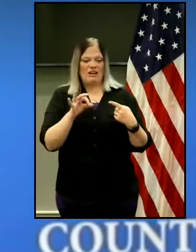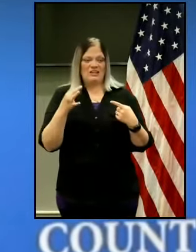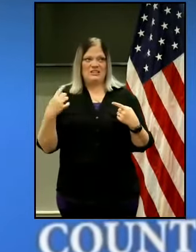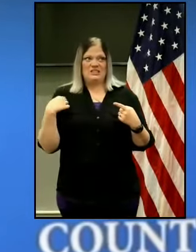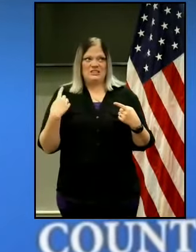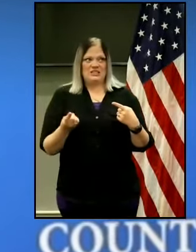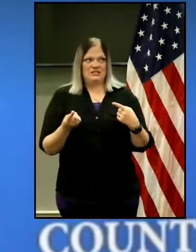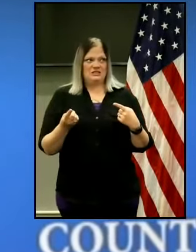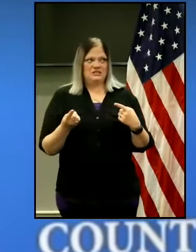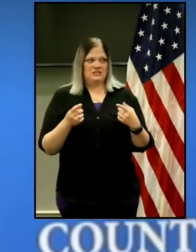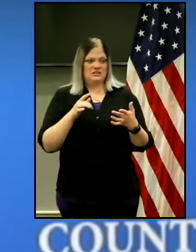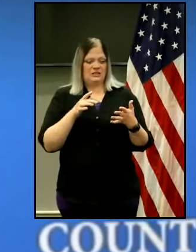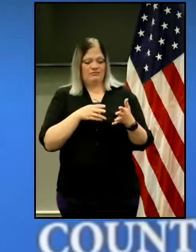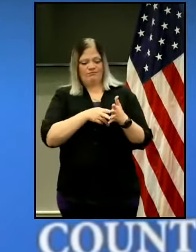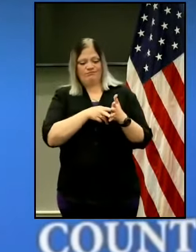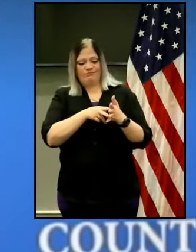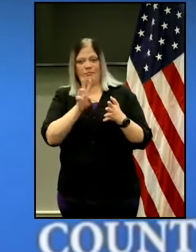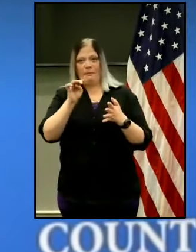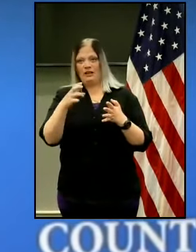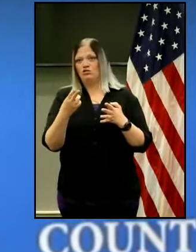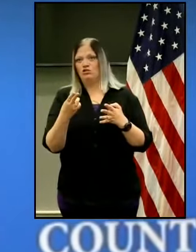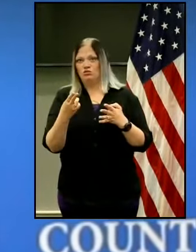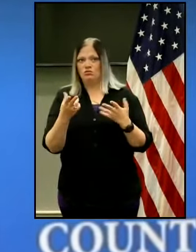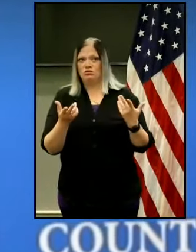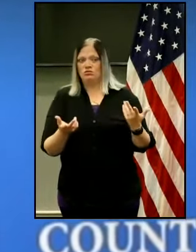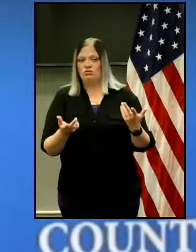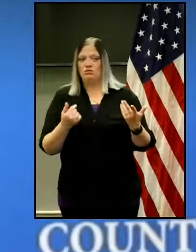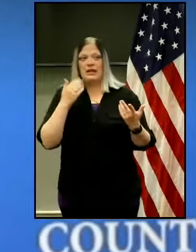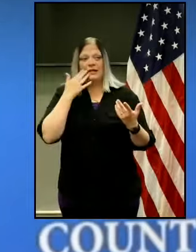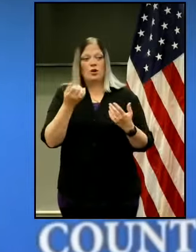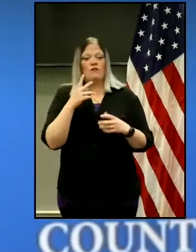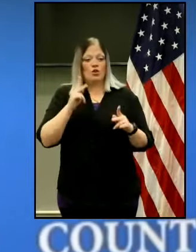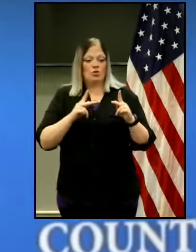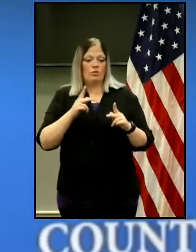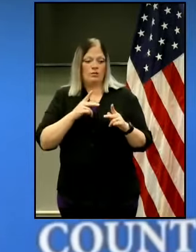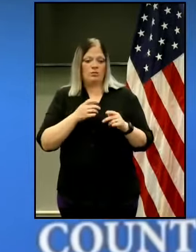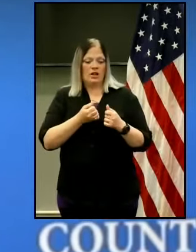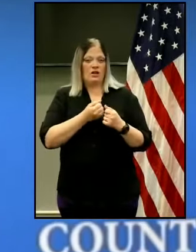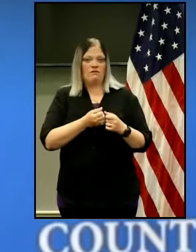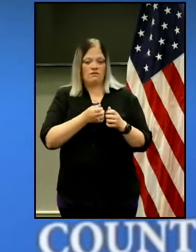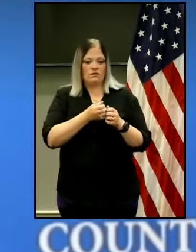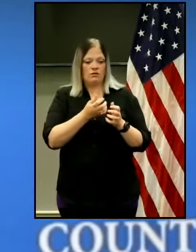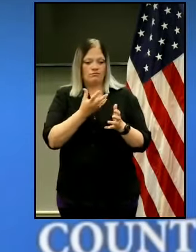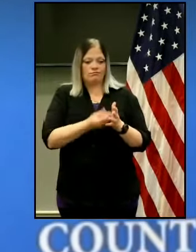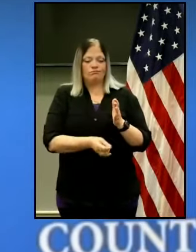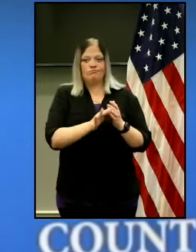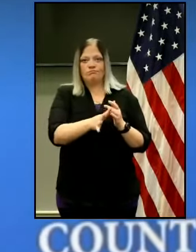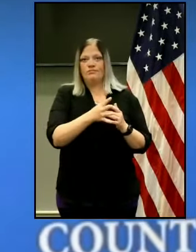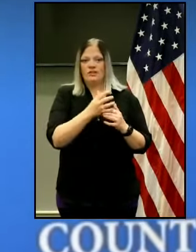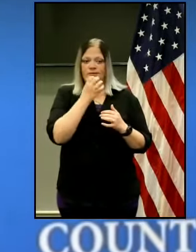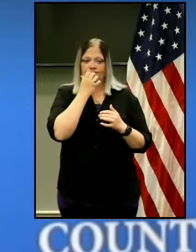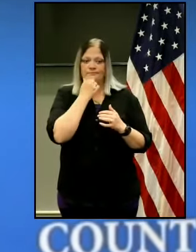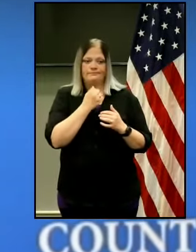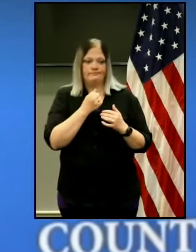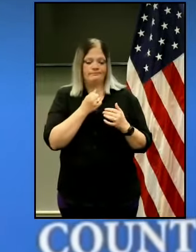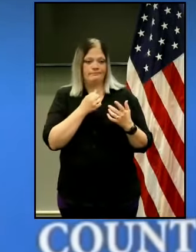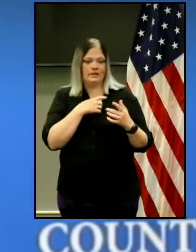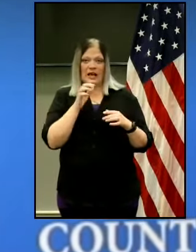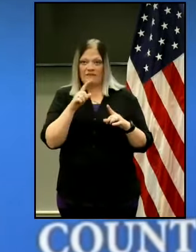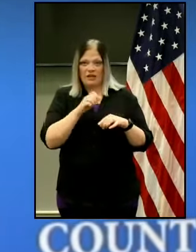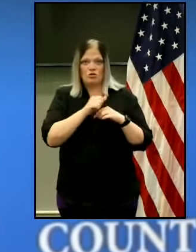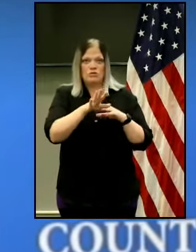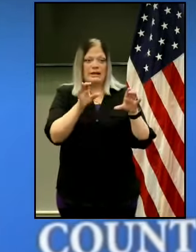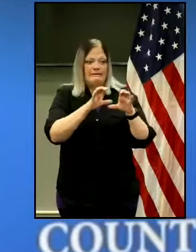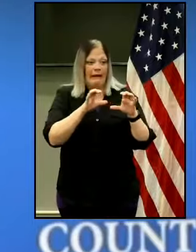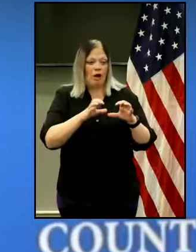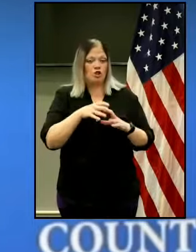basically mid-March. And I know a few people who've lost loved ones. I've had to send some condolence cards and talk to a few people who've